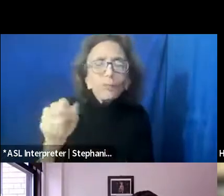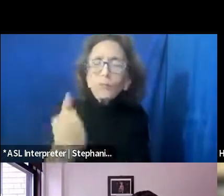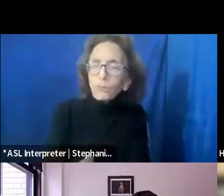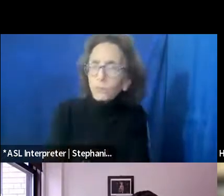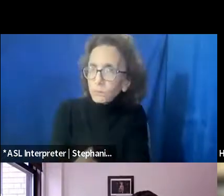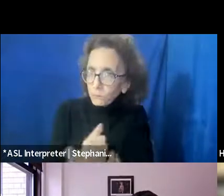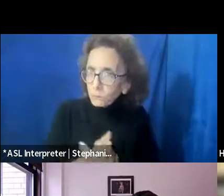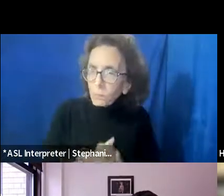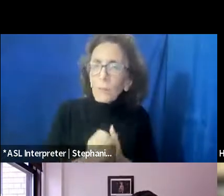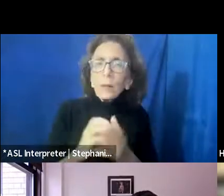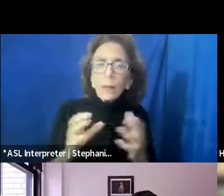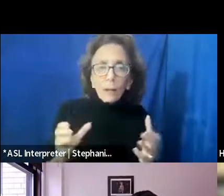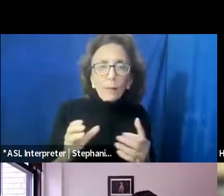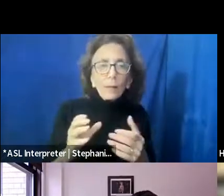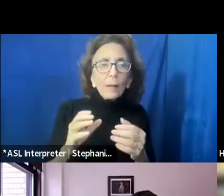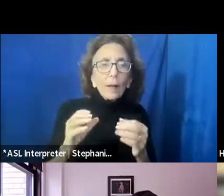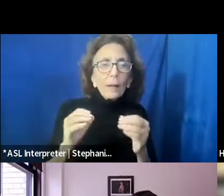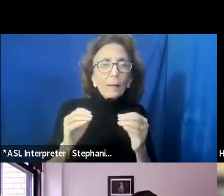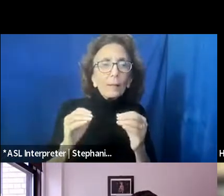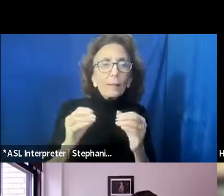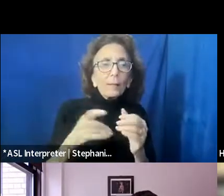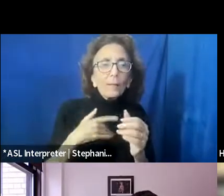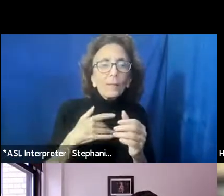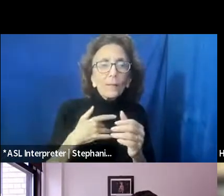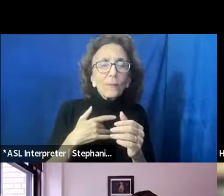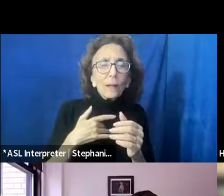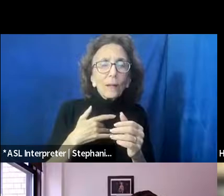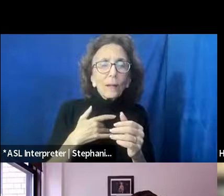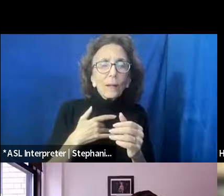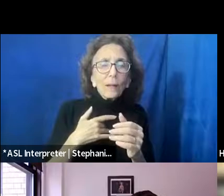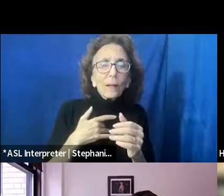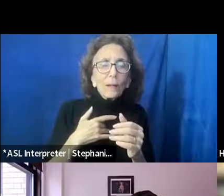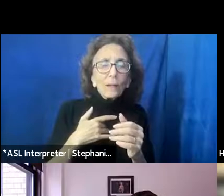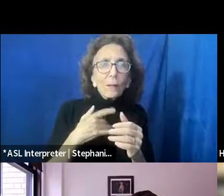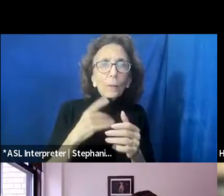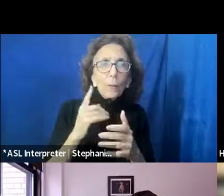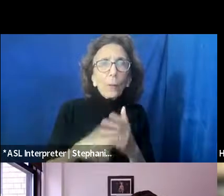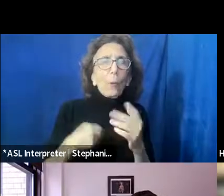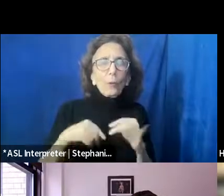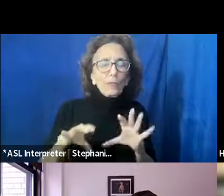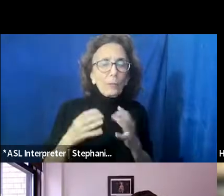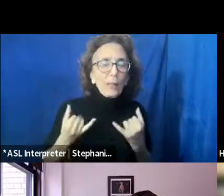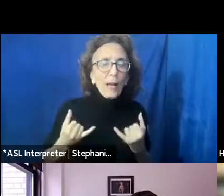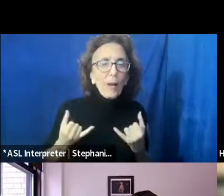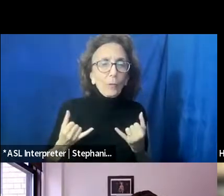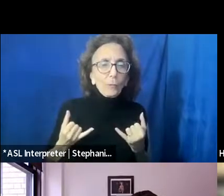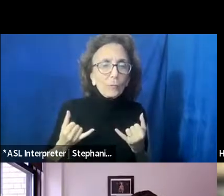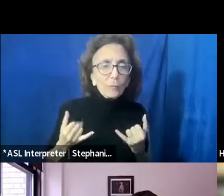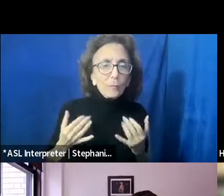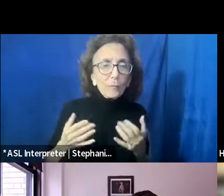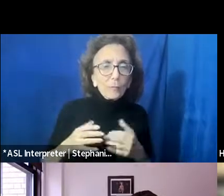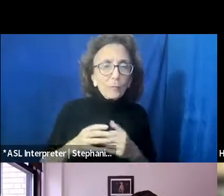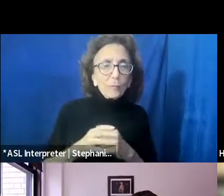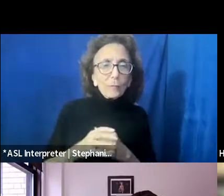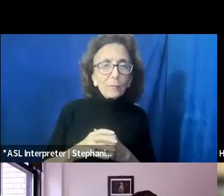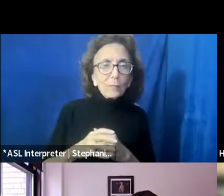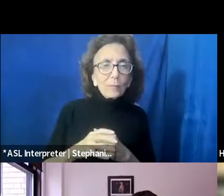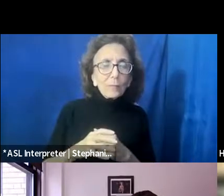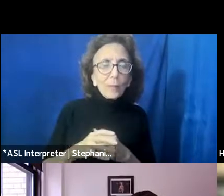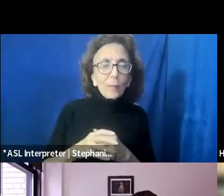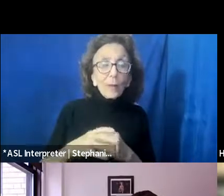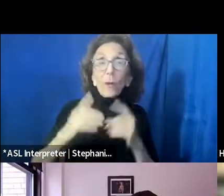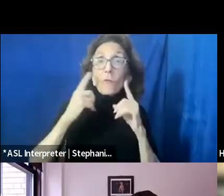know, much closer to the, you know, reality of right now. That's you know, on a producing